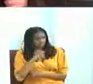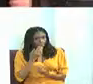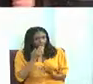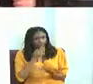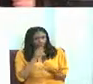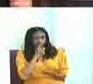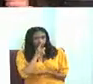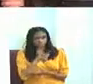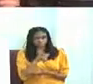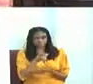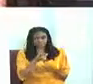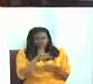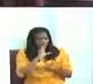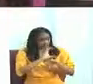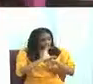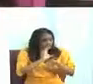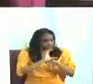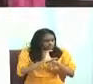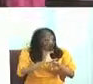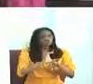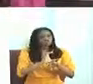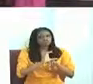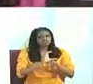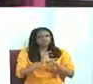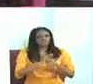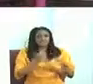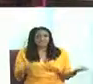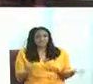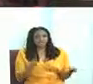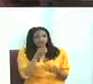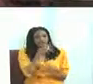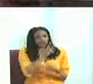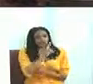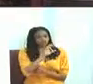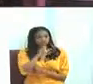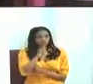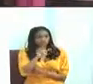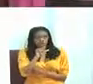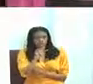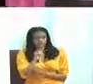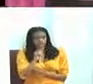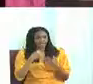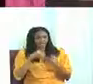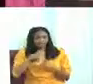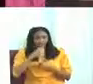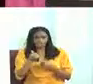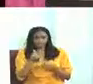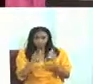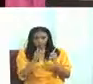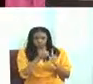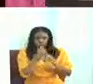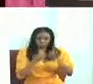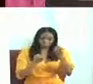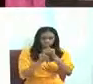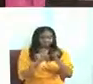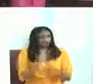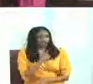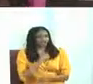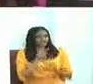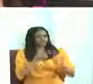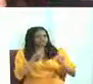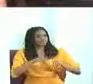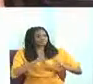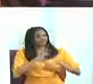LGBTQ church. And here we have Dr. Joyce and other allies with us who come from a different